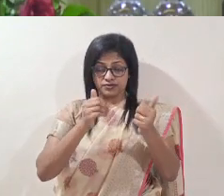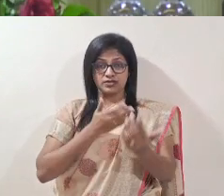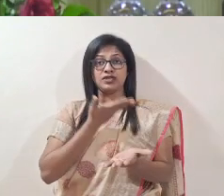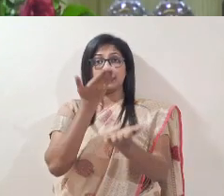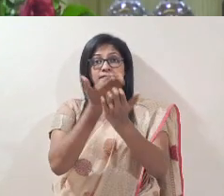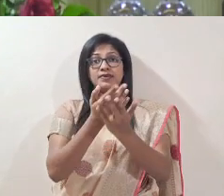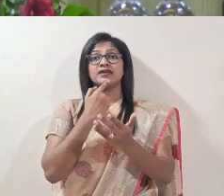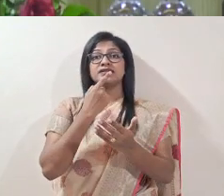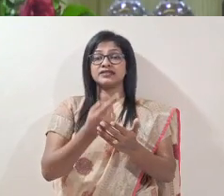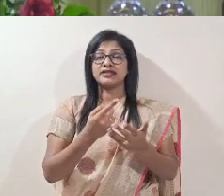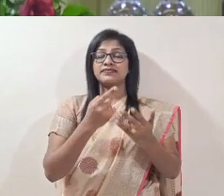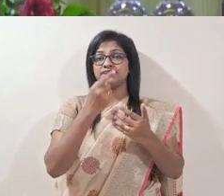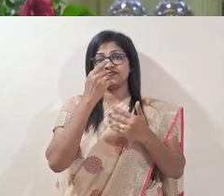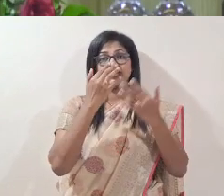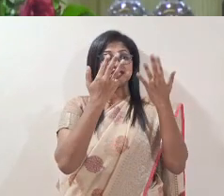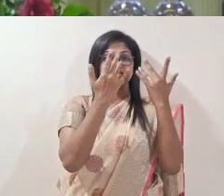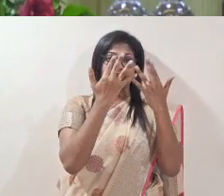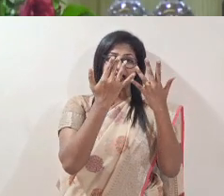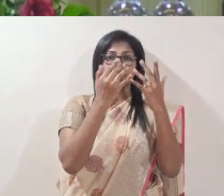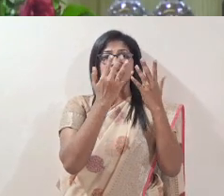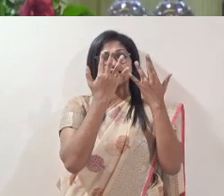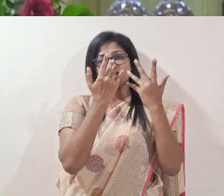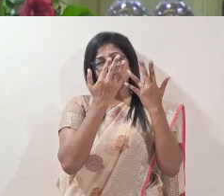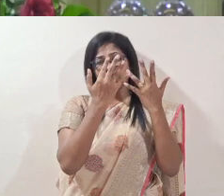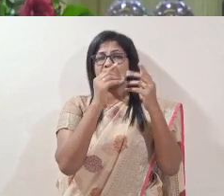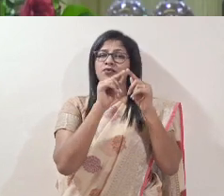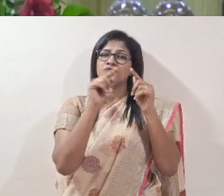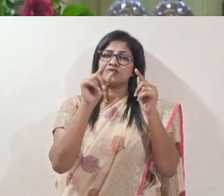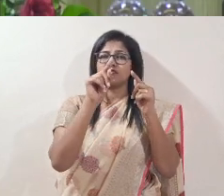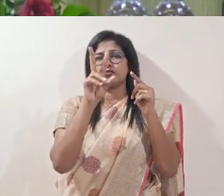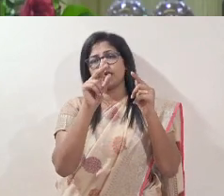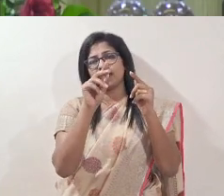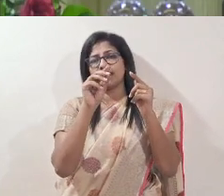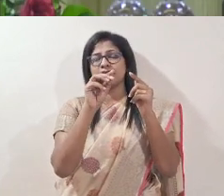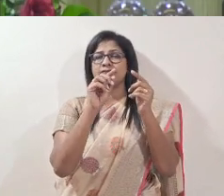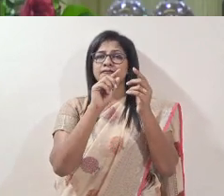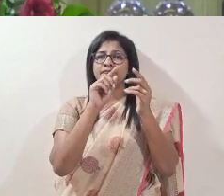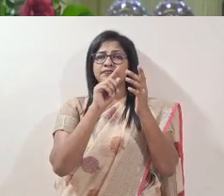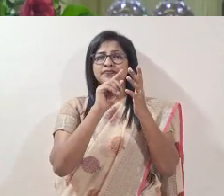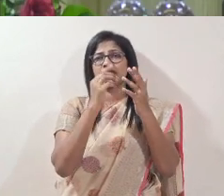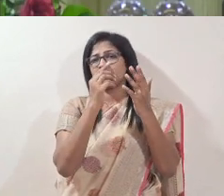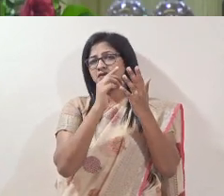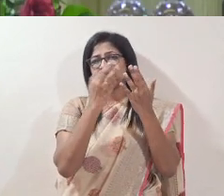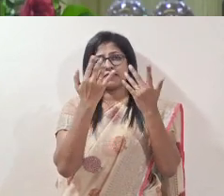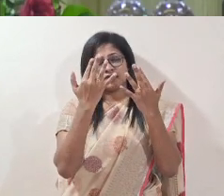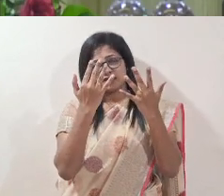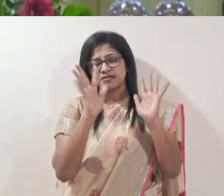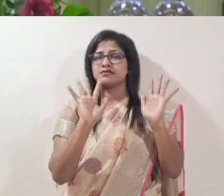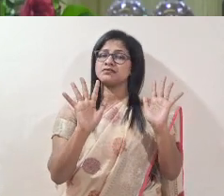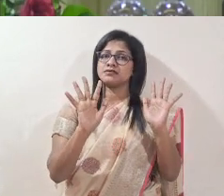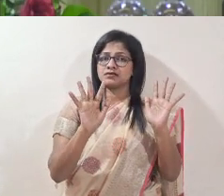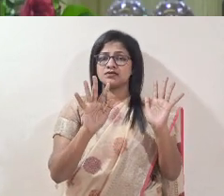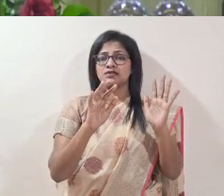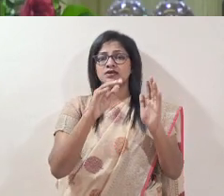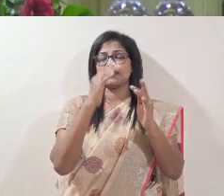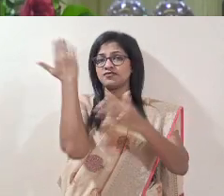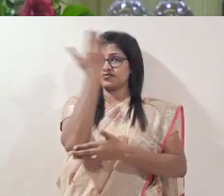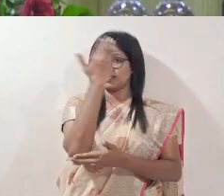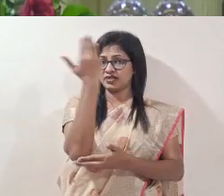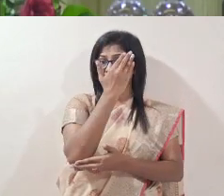says that we should give 10 to 12 minutes at best. If you cross 12 minutes, then I